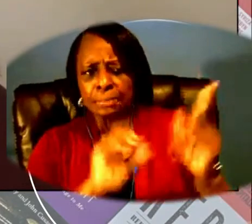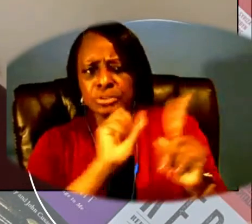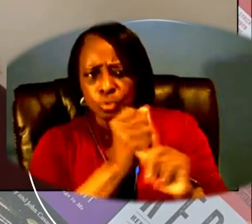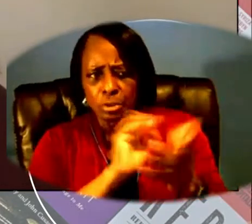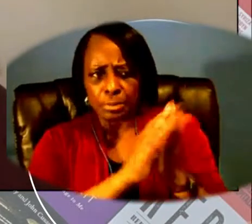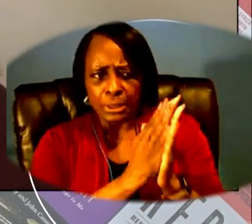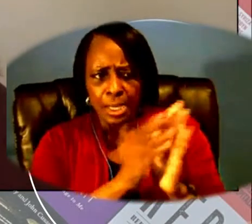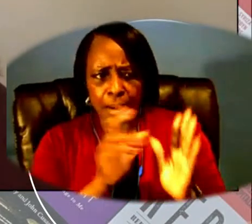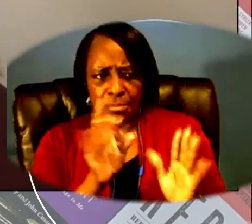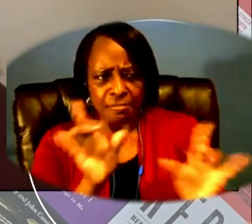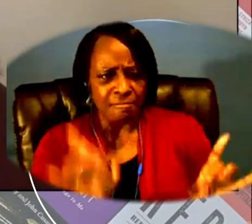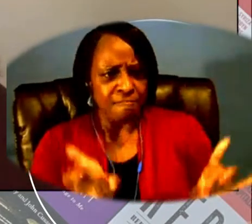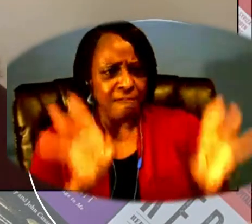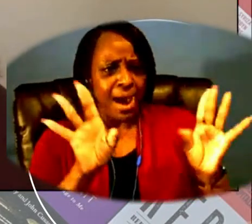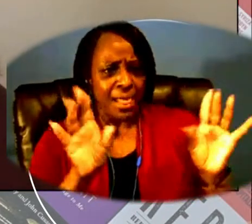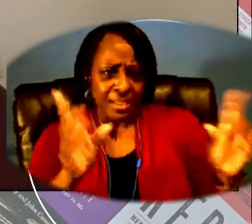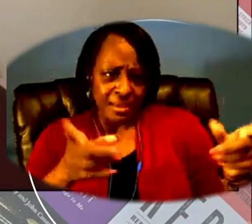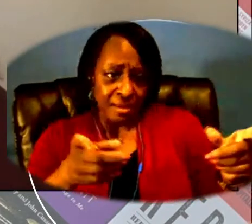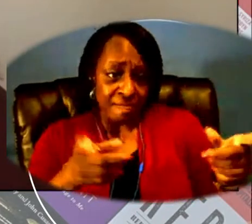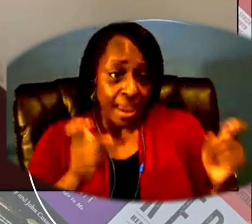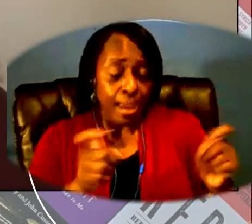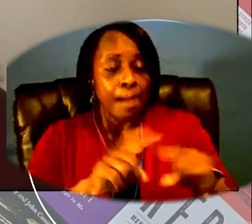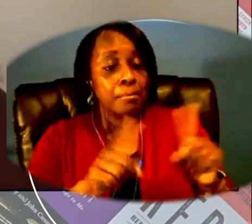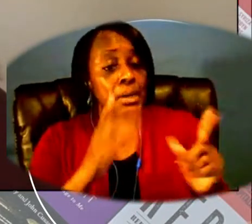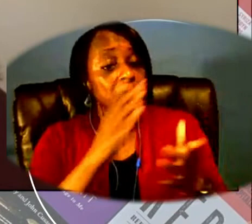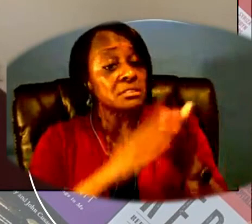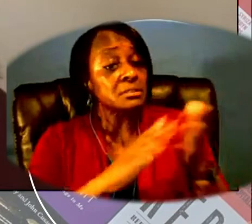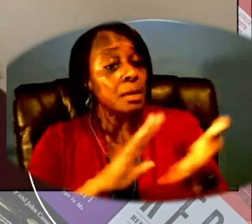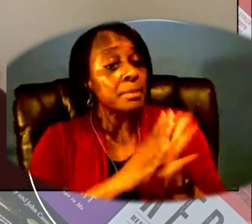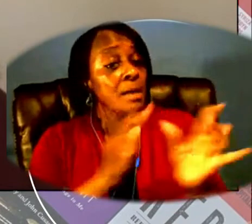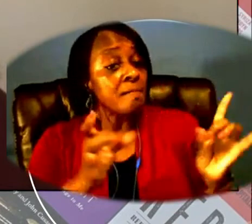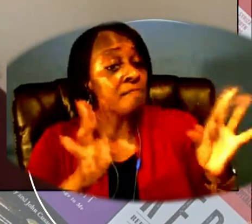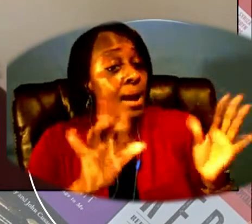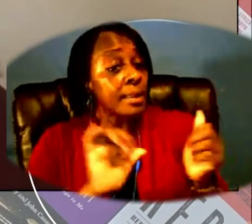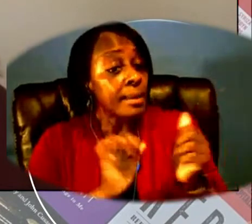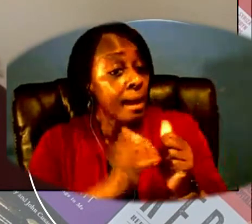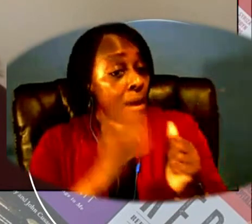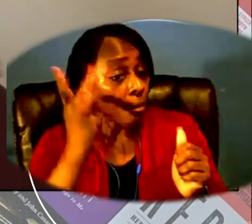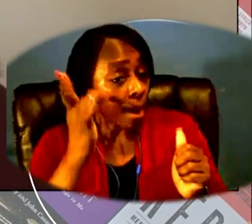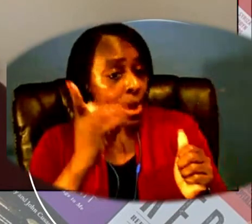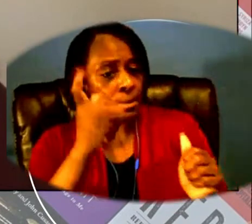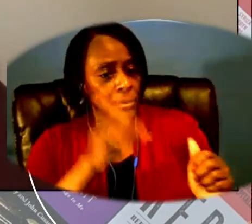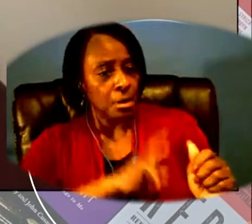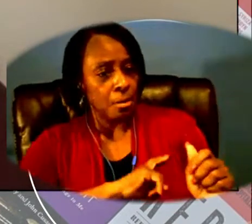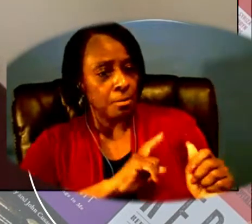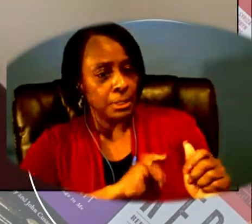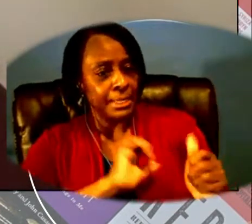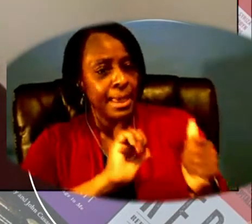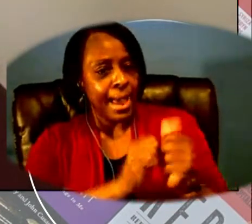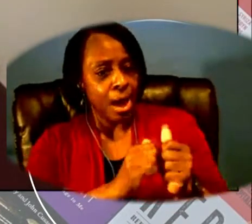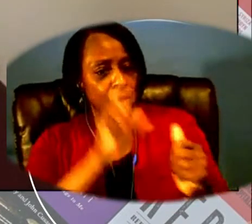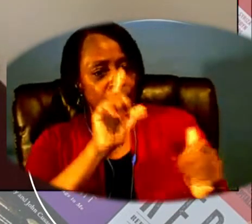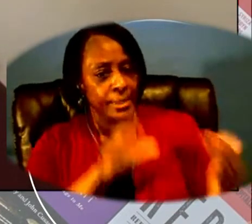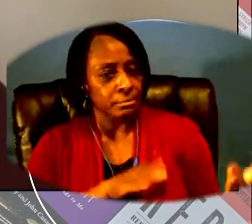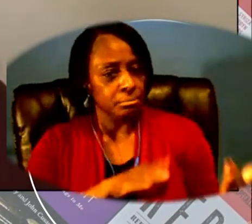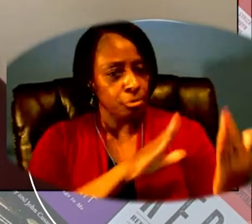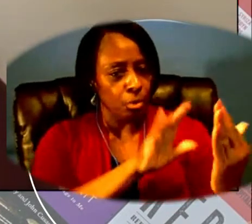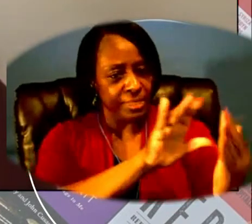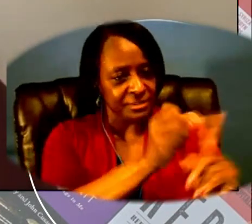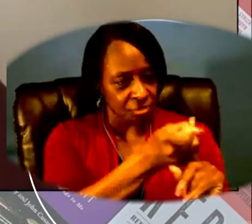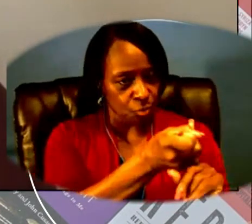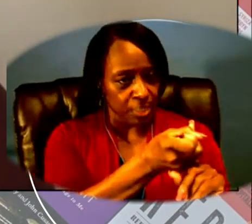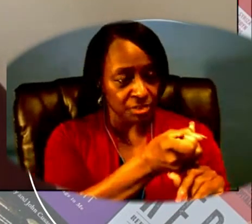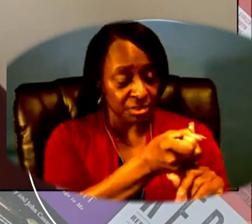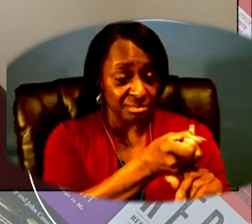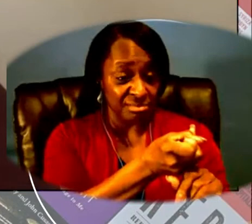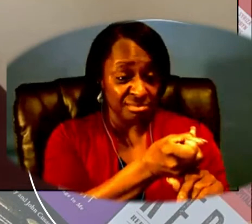quickly, but most turn violent because of the way they approach a situation. And that's just the honest truth. And